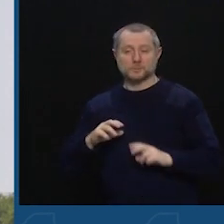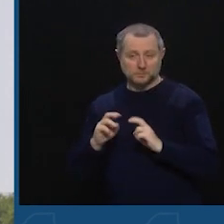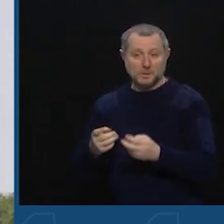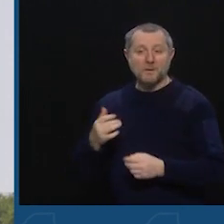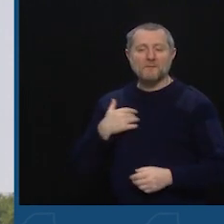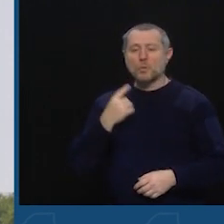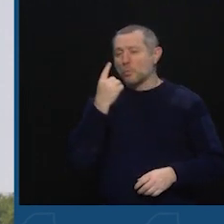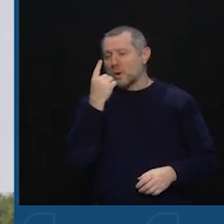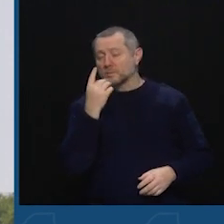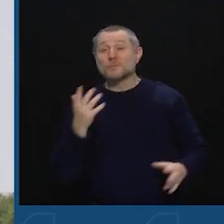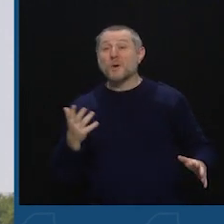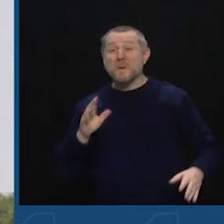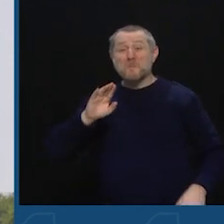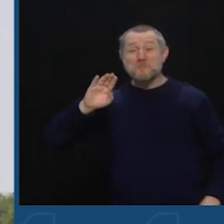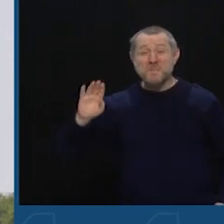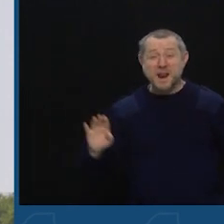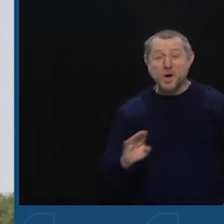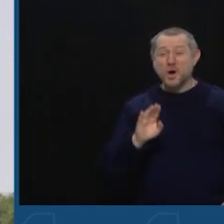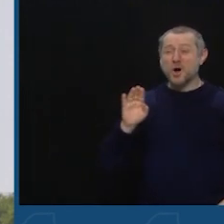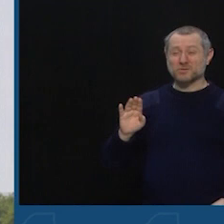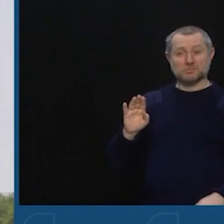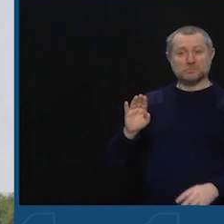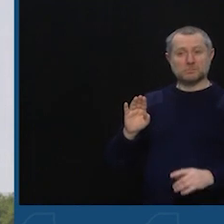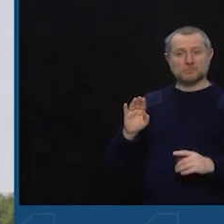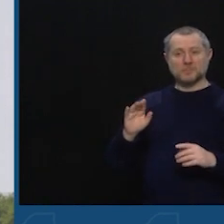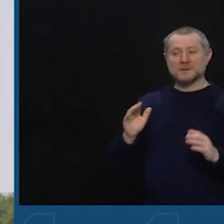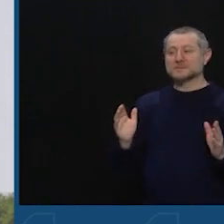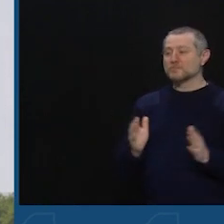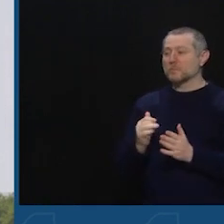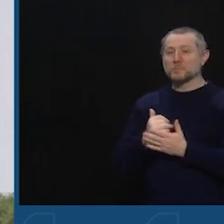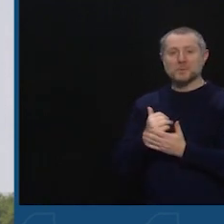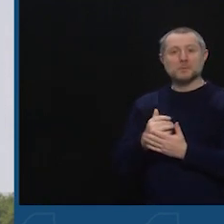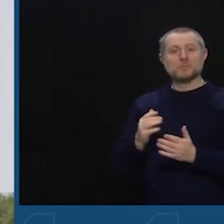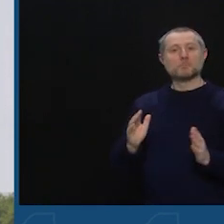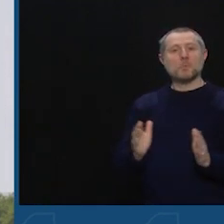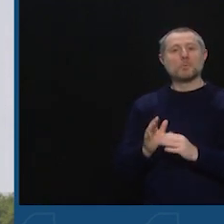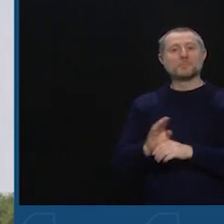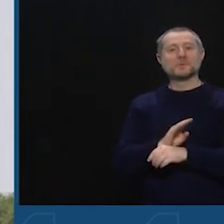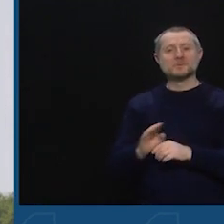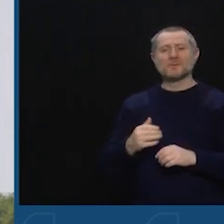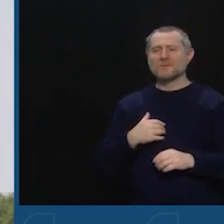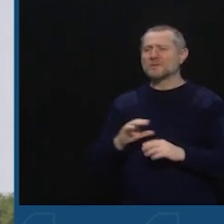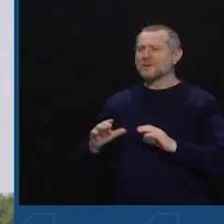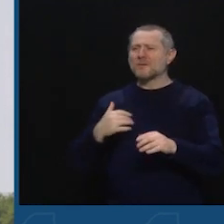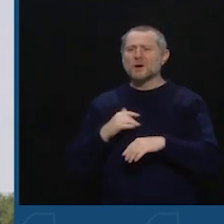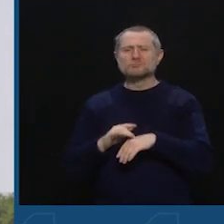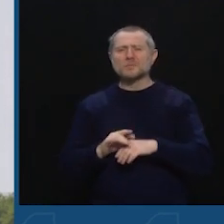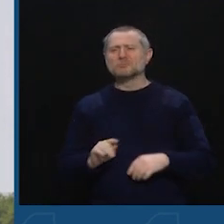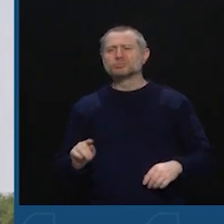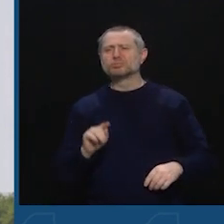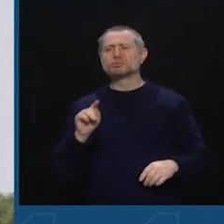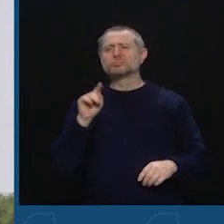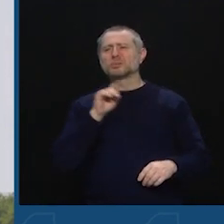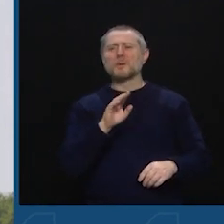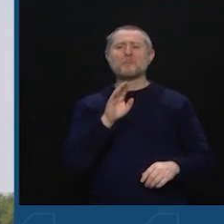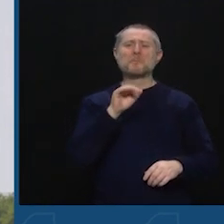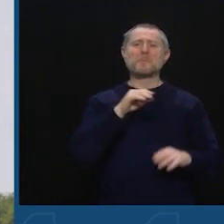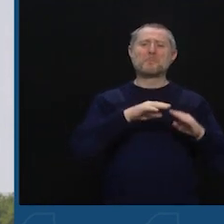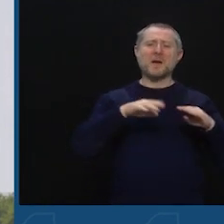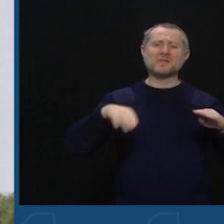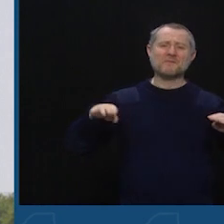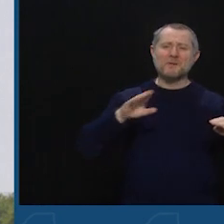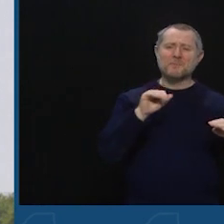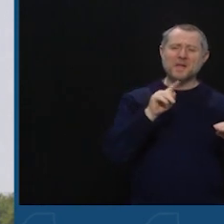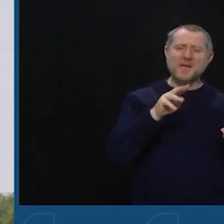small businesses. I have been to every one of your small communities, from Batavia to Potsdam, down to Riverhead.